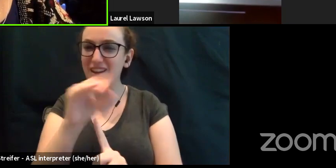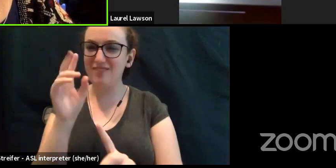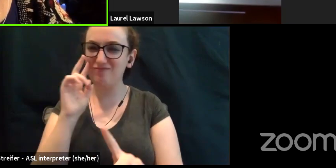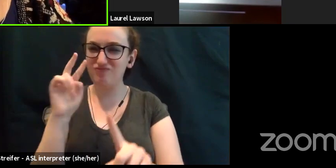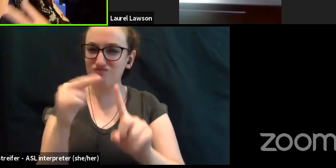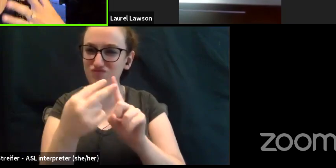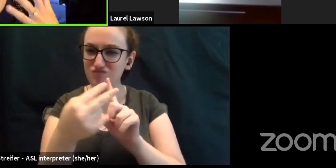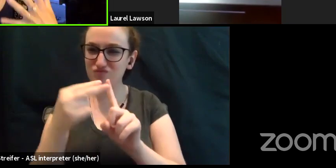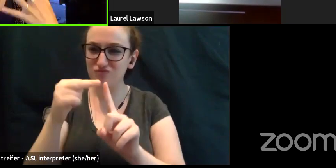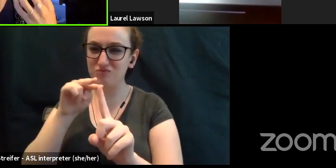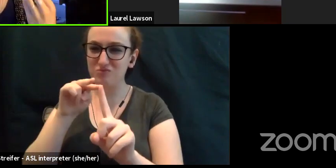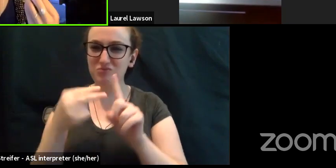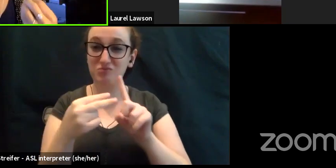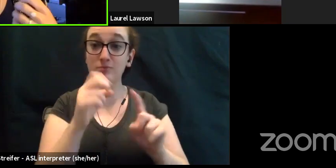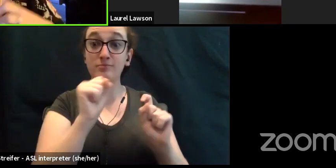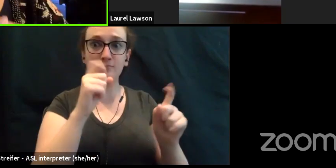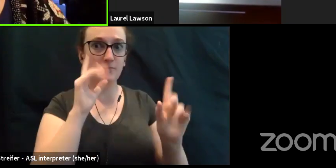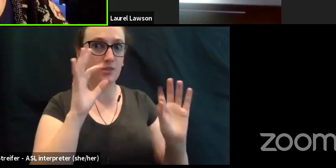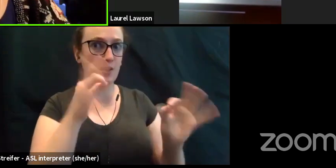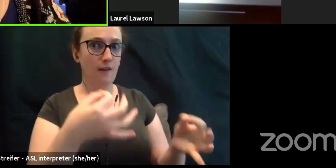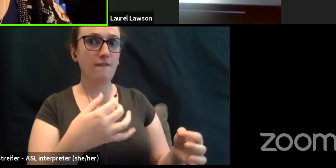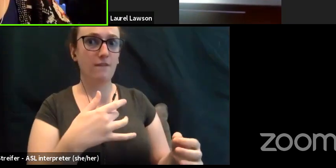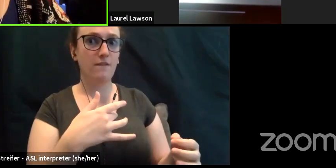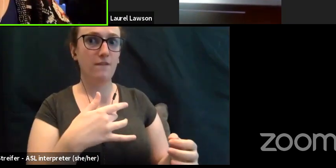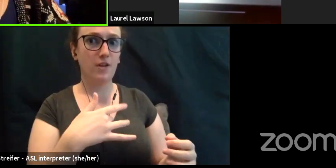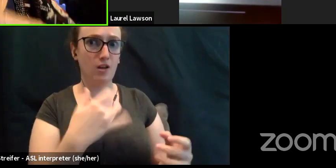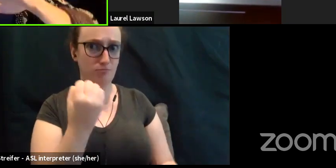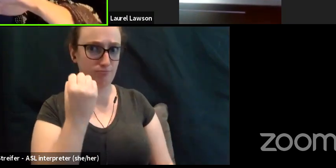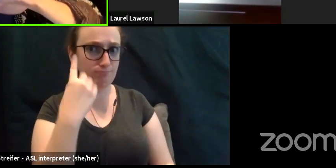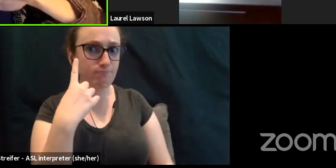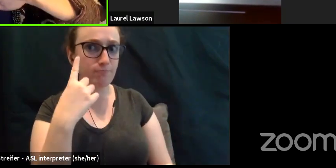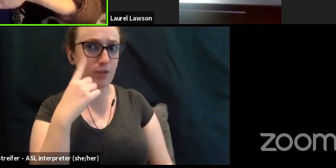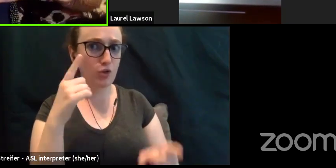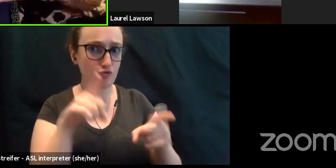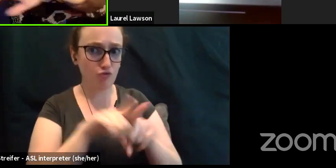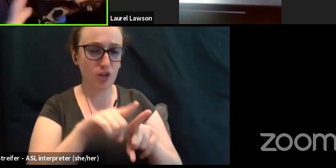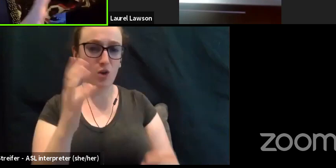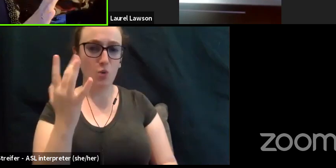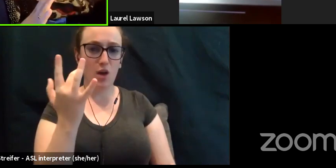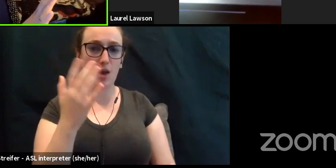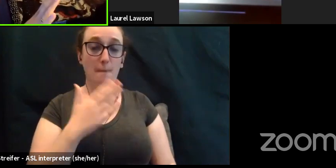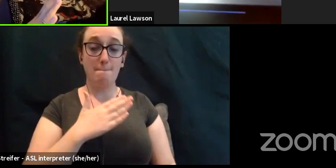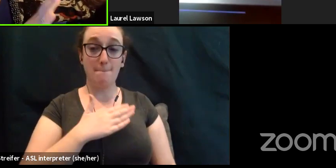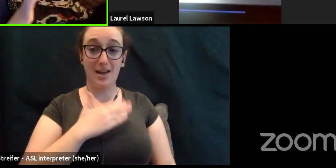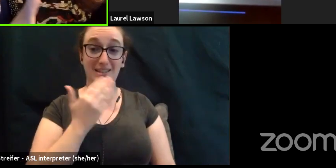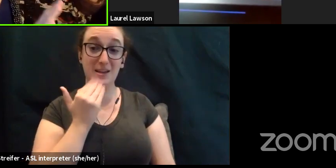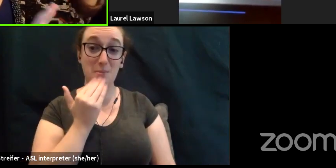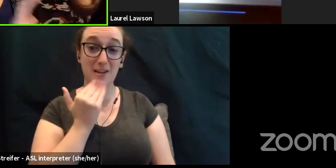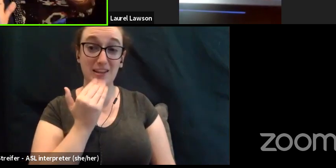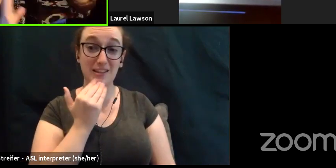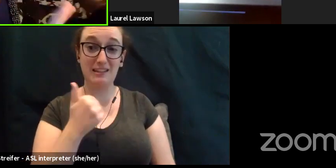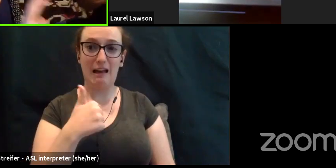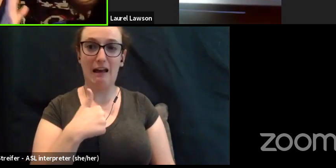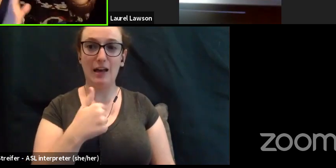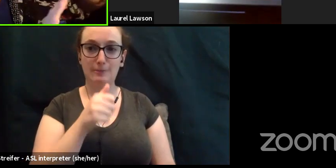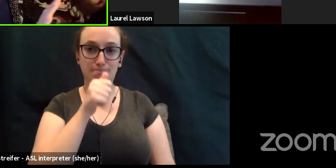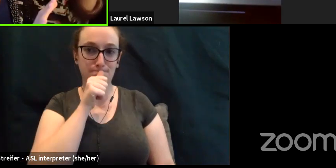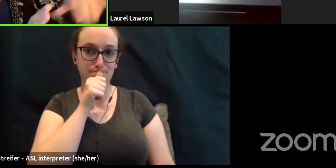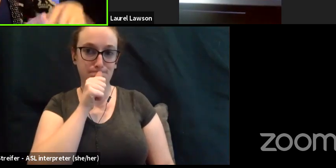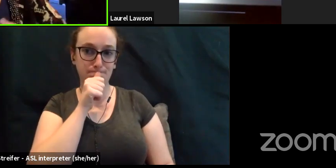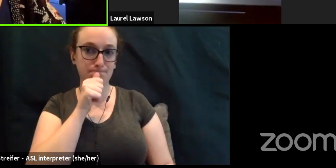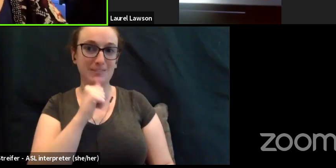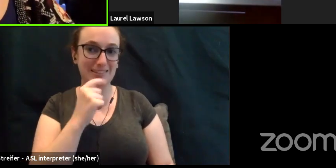Definitely. Oh, that resonates so much, because I know I kept my diabetes out of the room for so long, and I